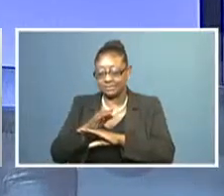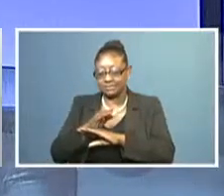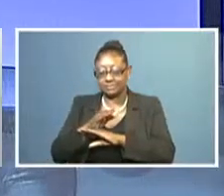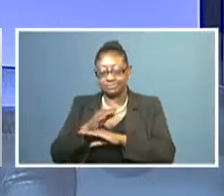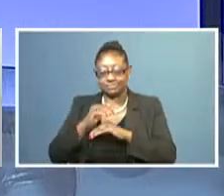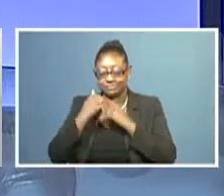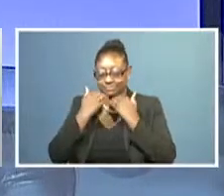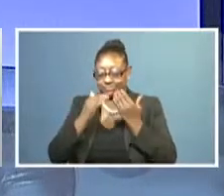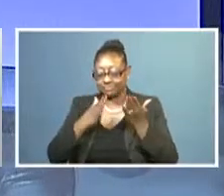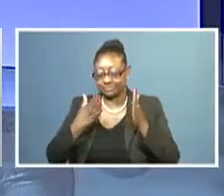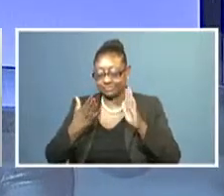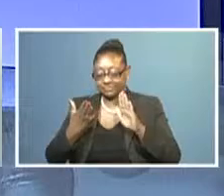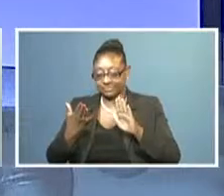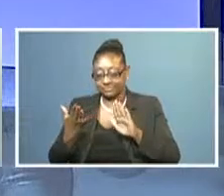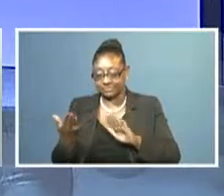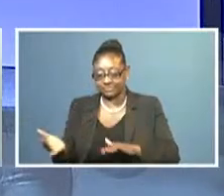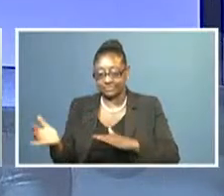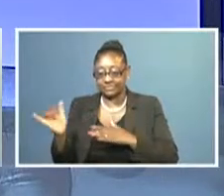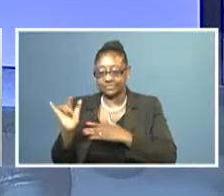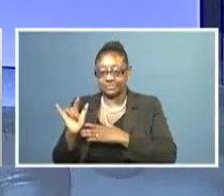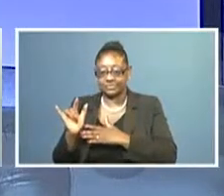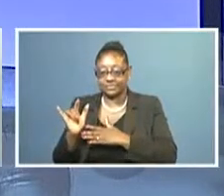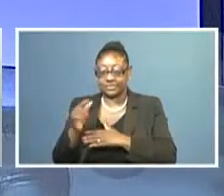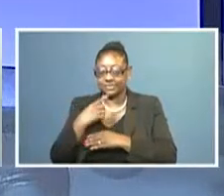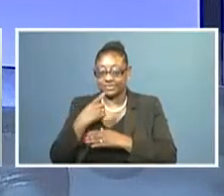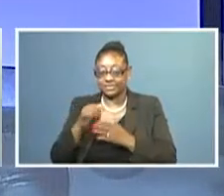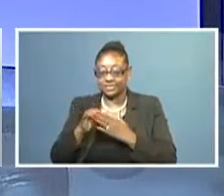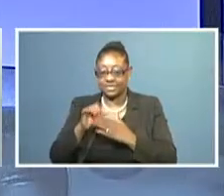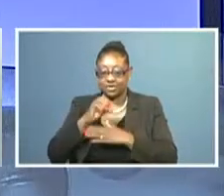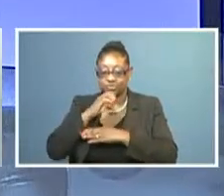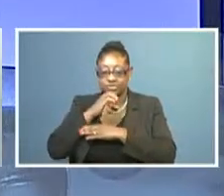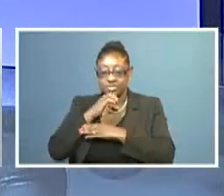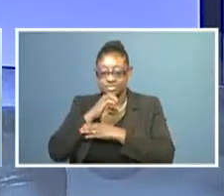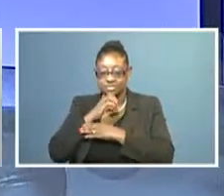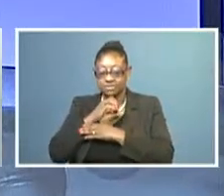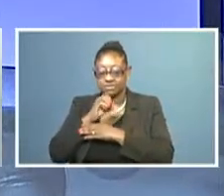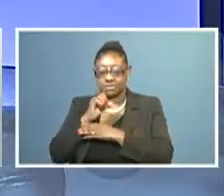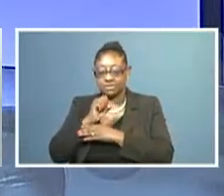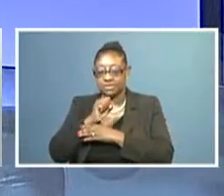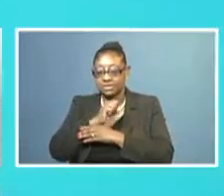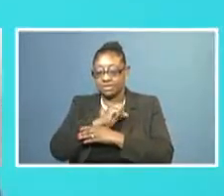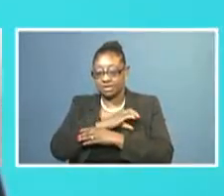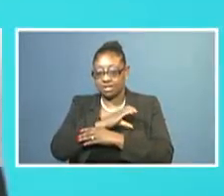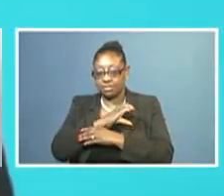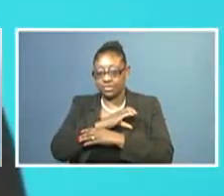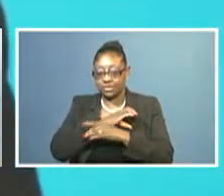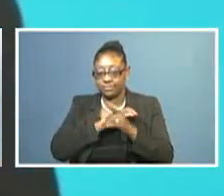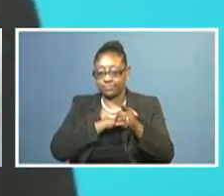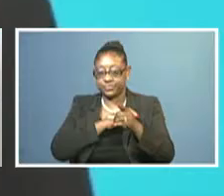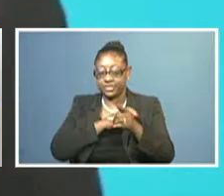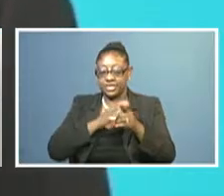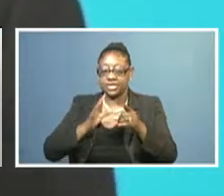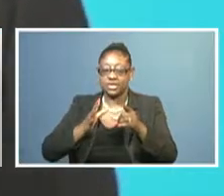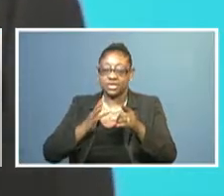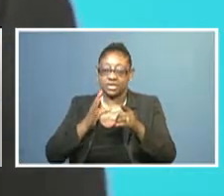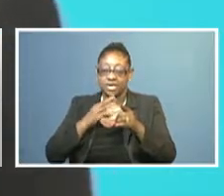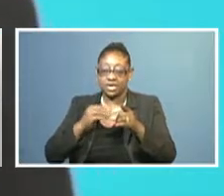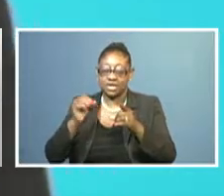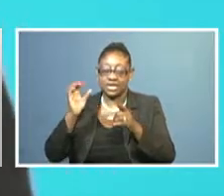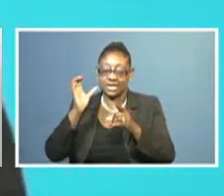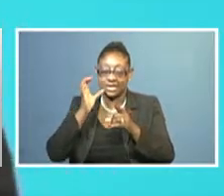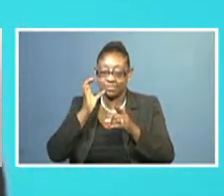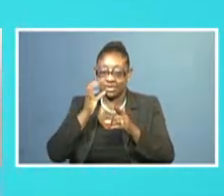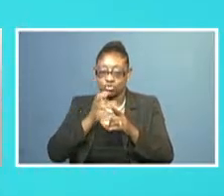deadly. This, from all accounts, the story of Carissa Culmer. Bahamas Crisis Center Administrator